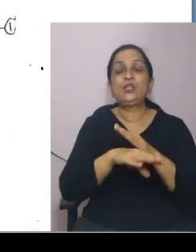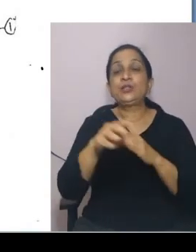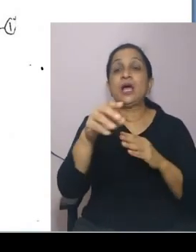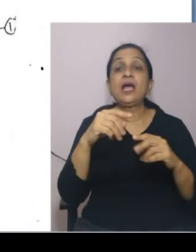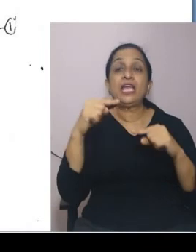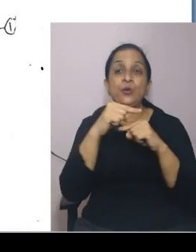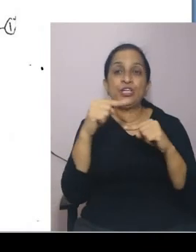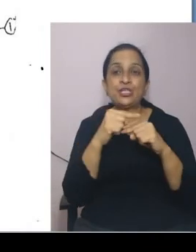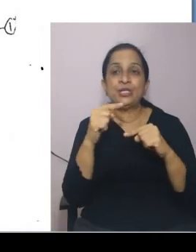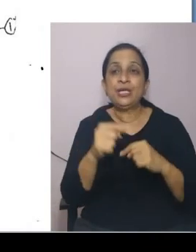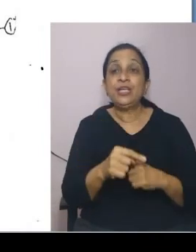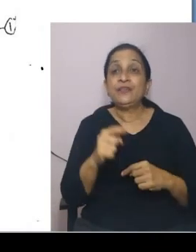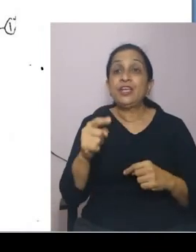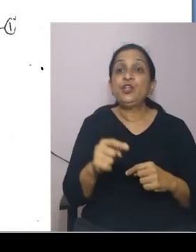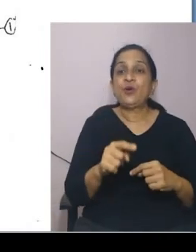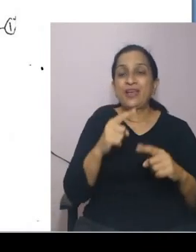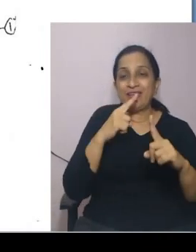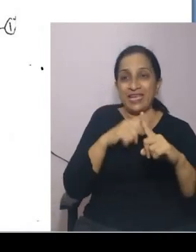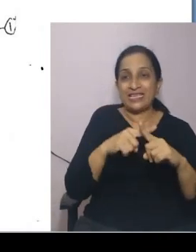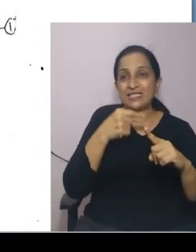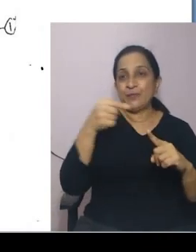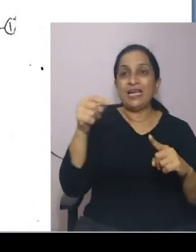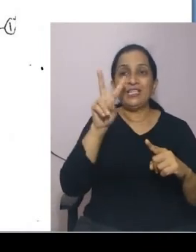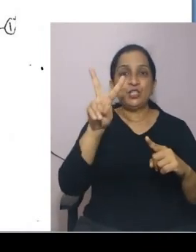plus 18